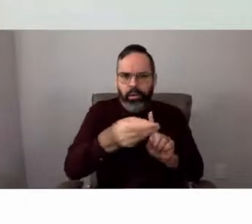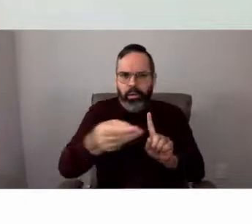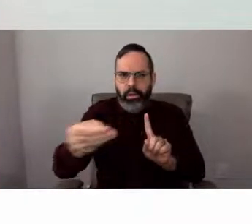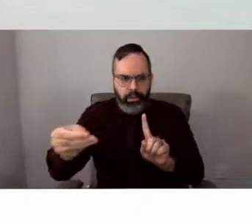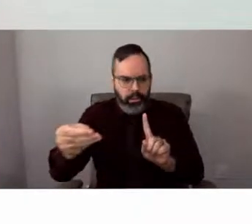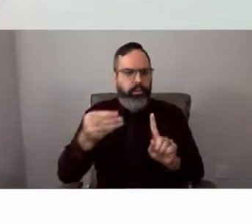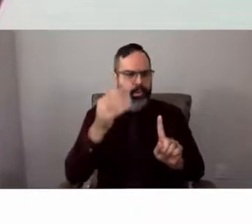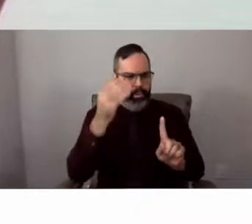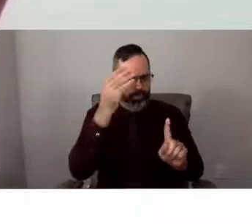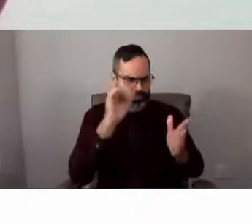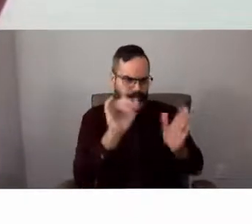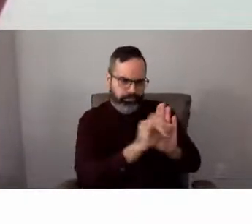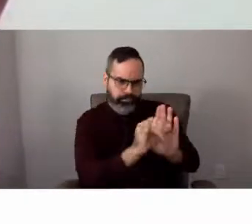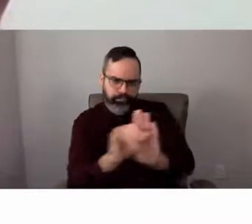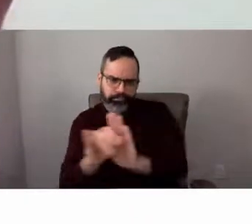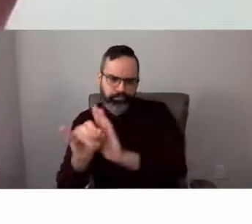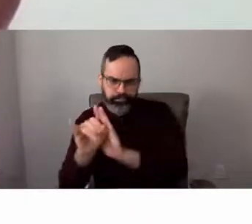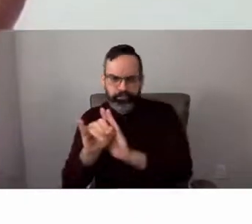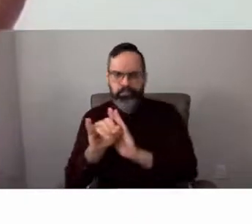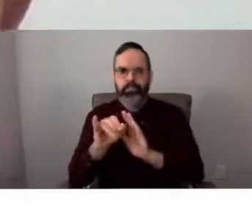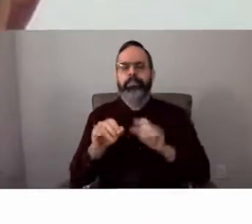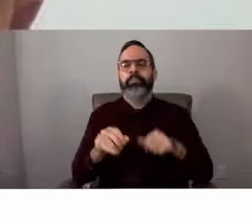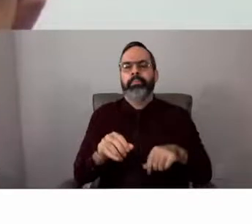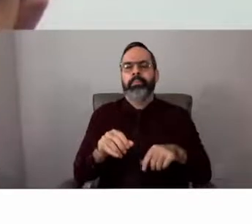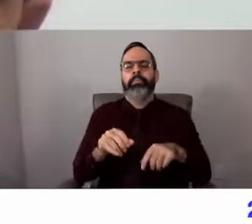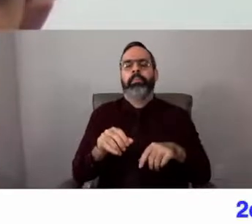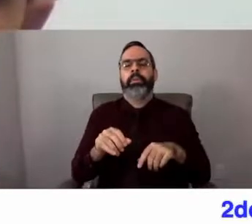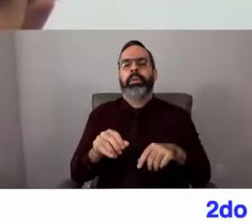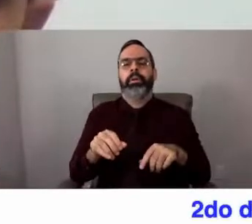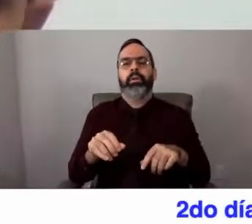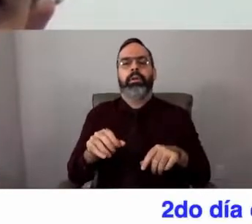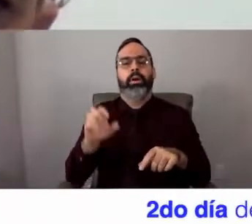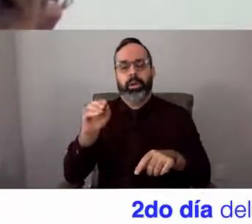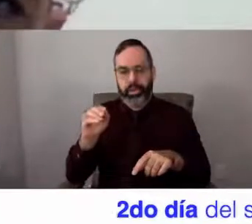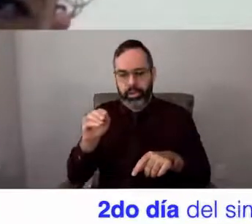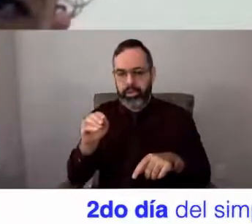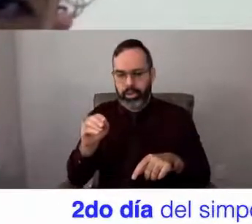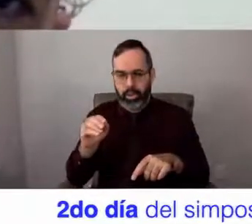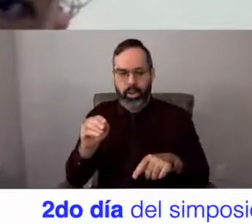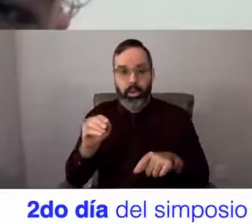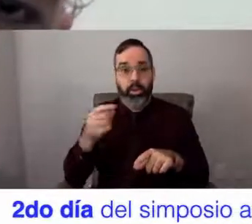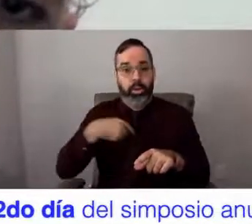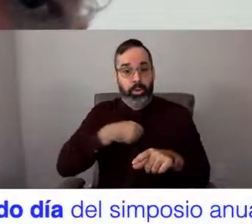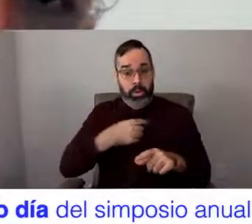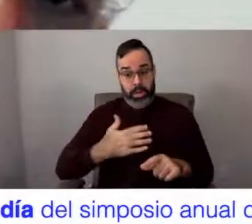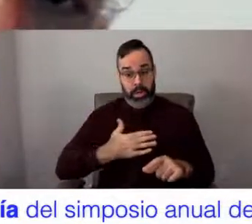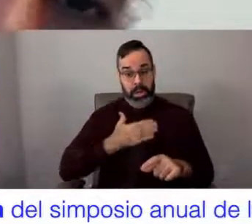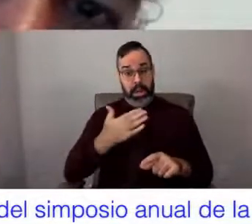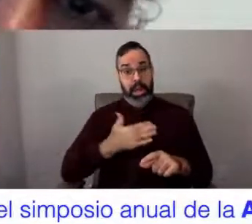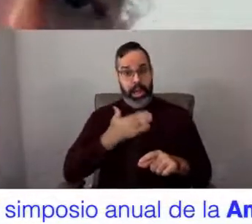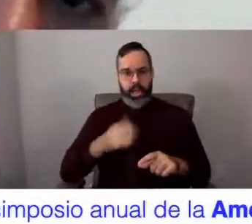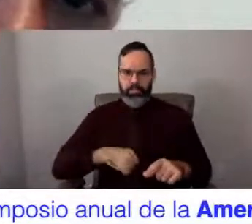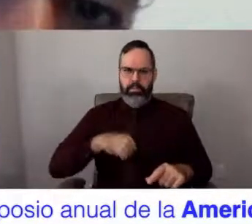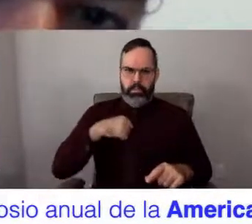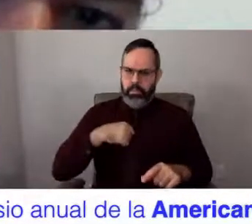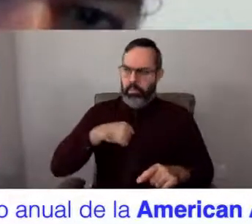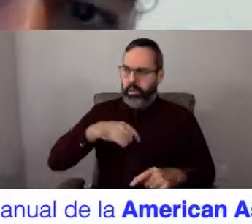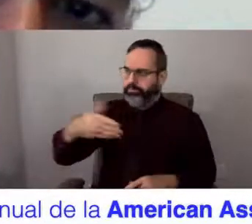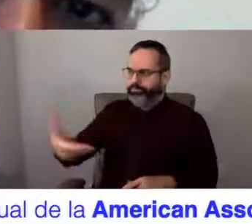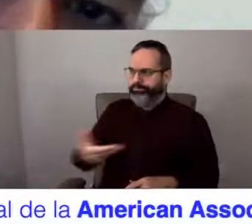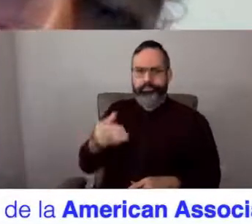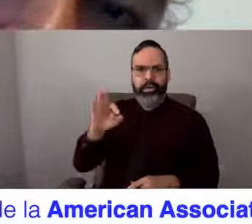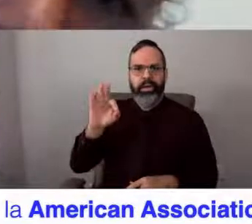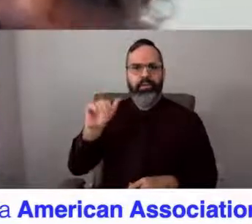central government. And so, so we are very, very happy and very proud to have Fabiola as the